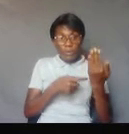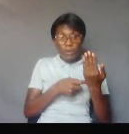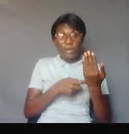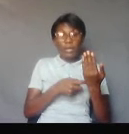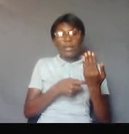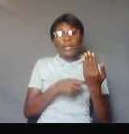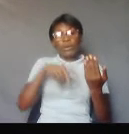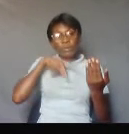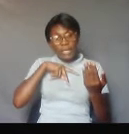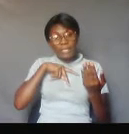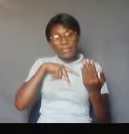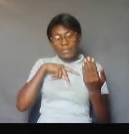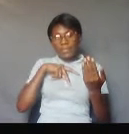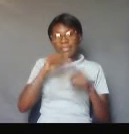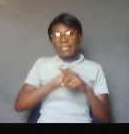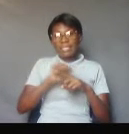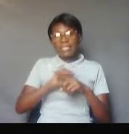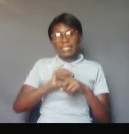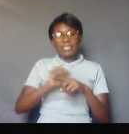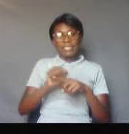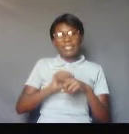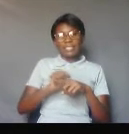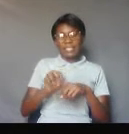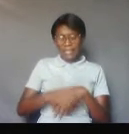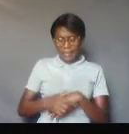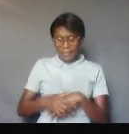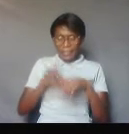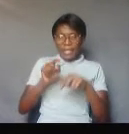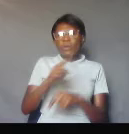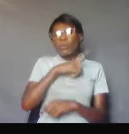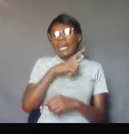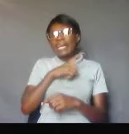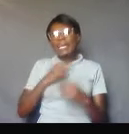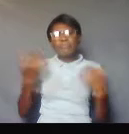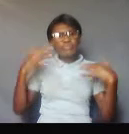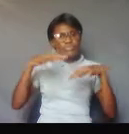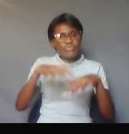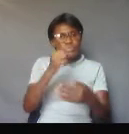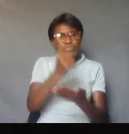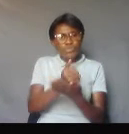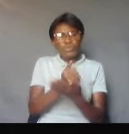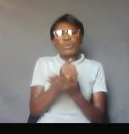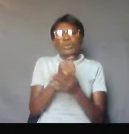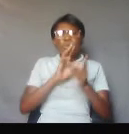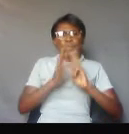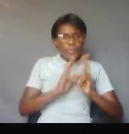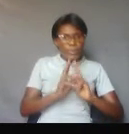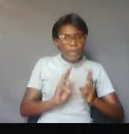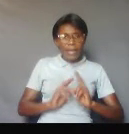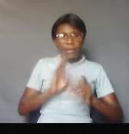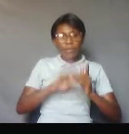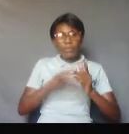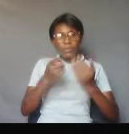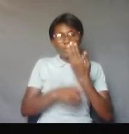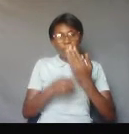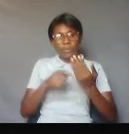together? Working together, he says, for systemic, social, and theological transformation.